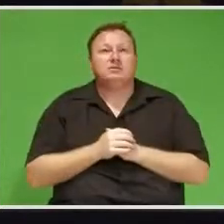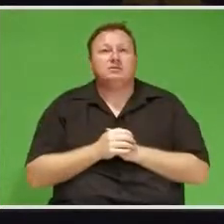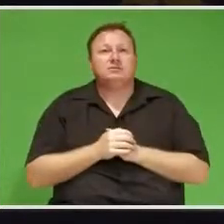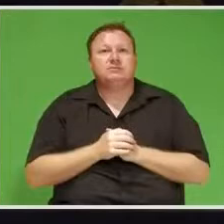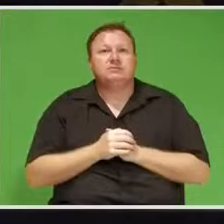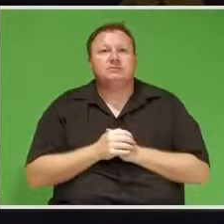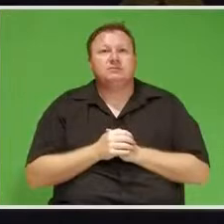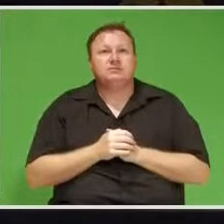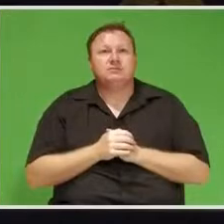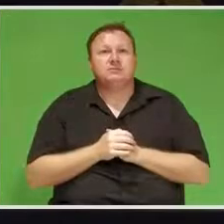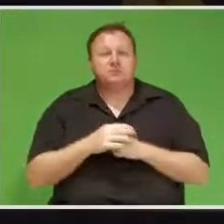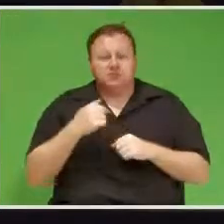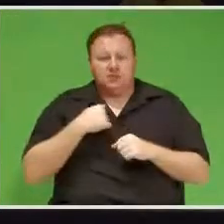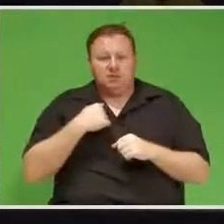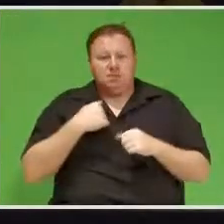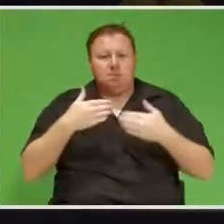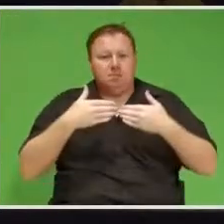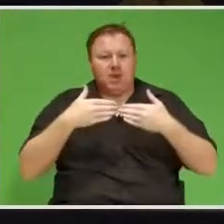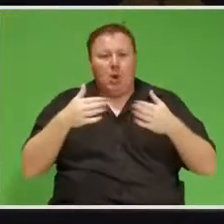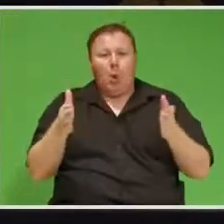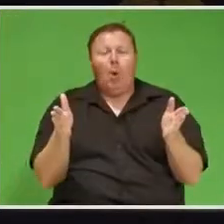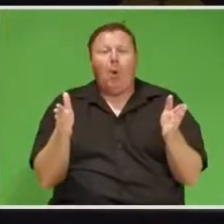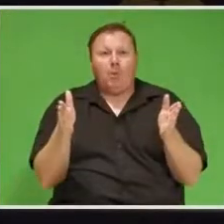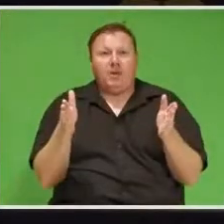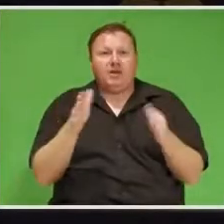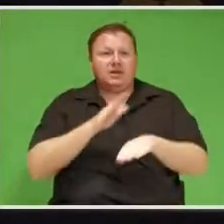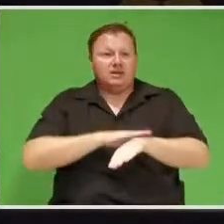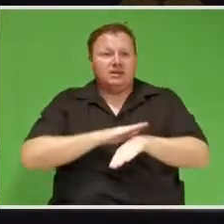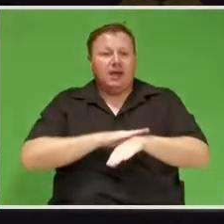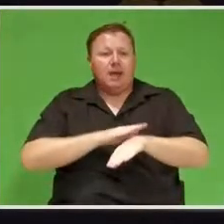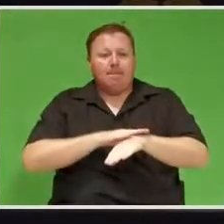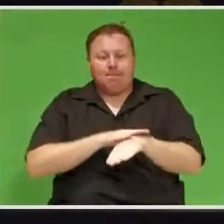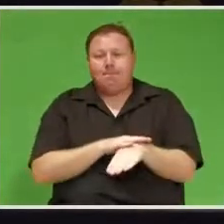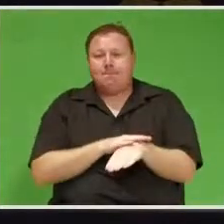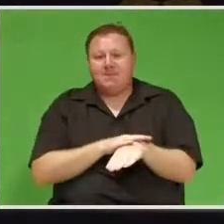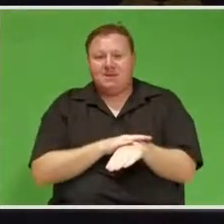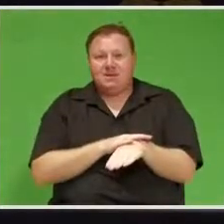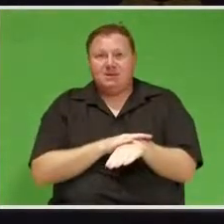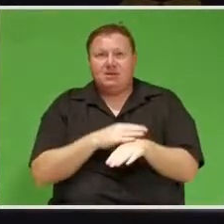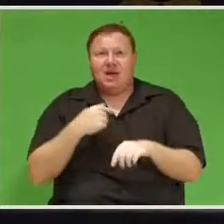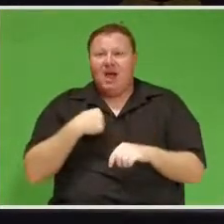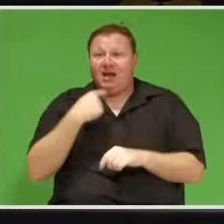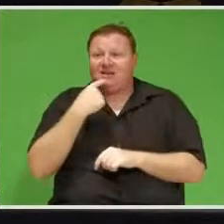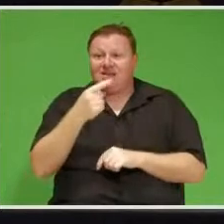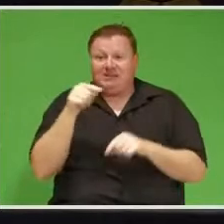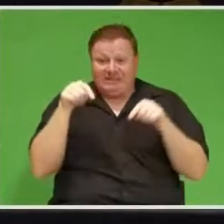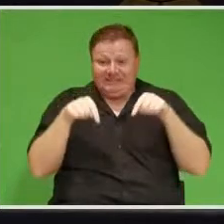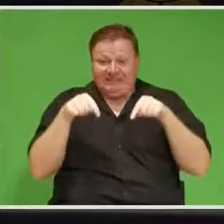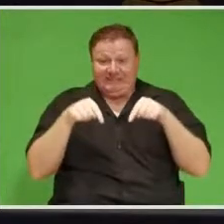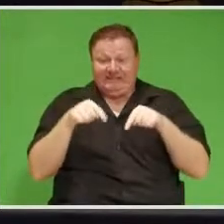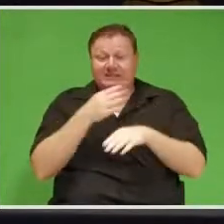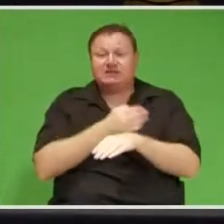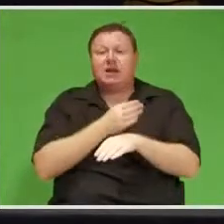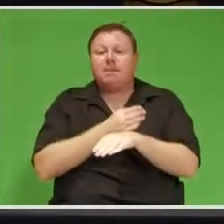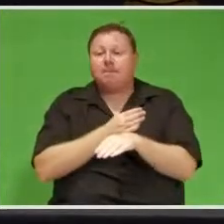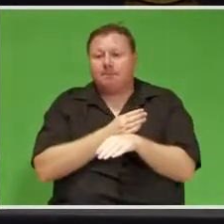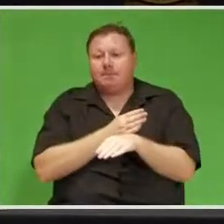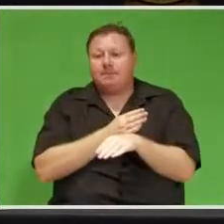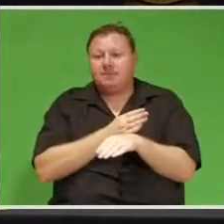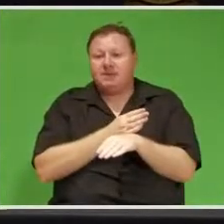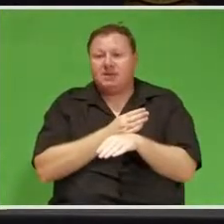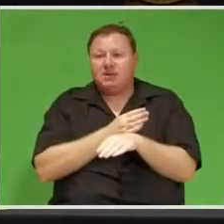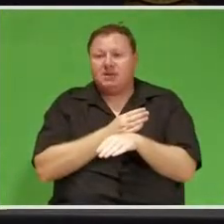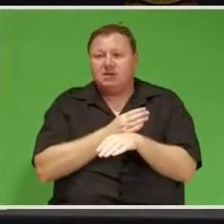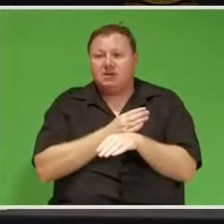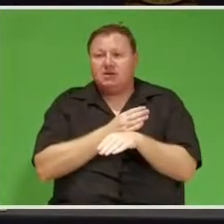when I opened this session, I said this session is convened in